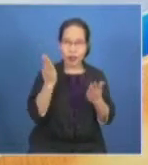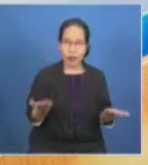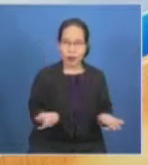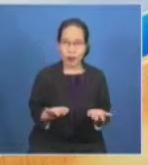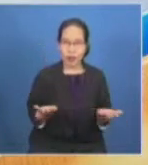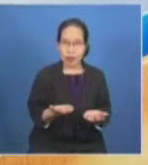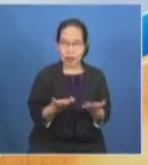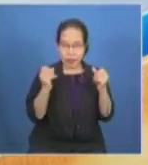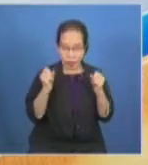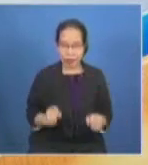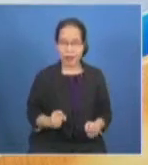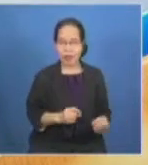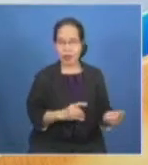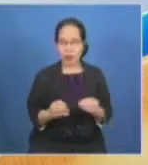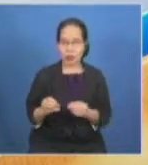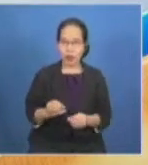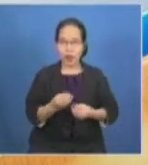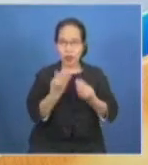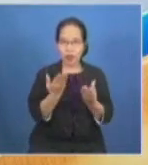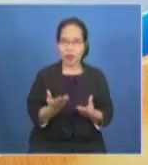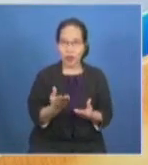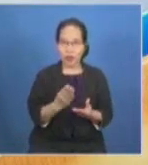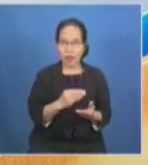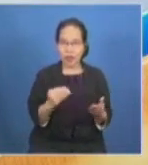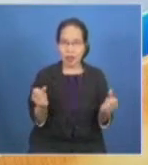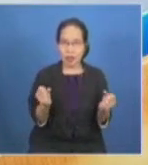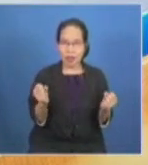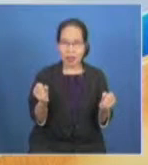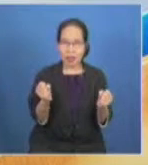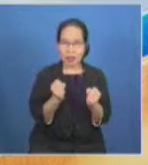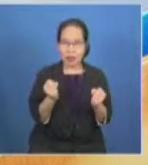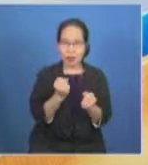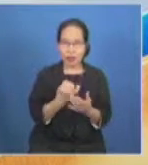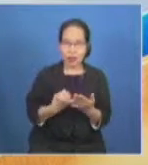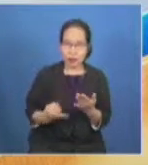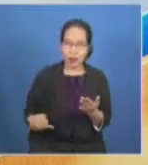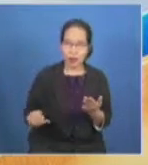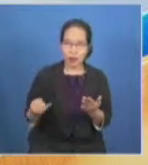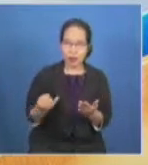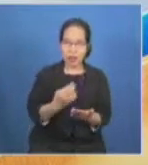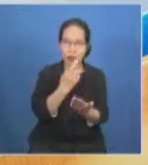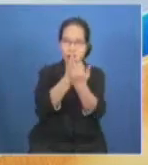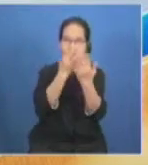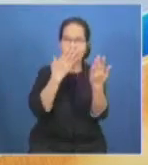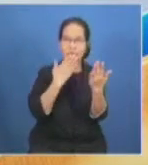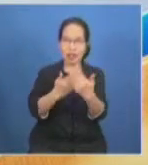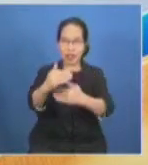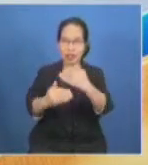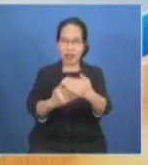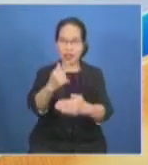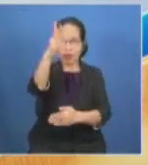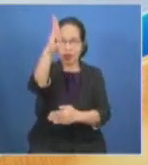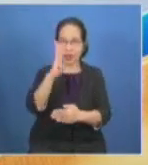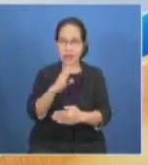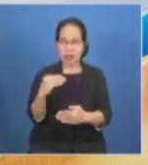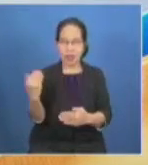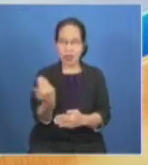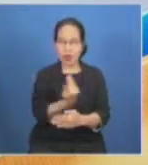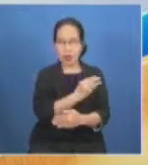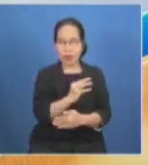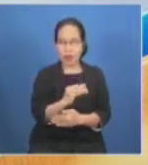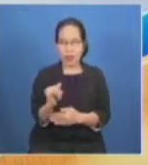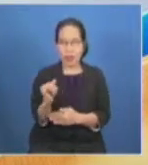to serve you with what we can and to be God's humble instruments for the kindness of God to